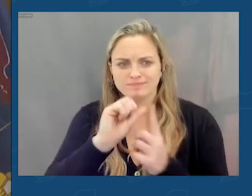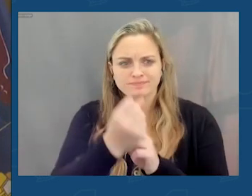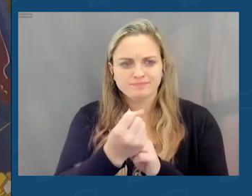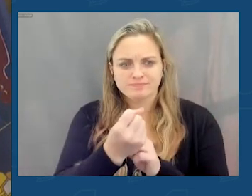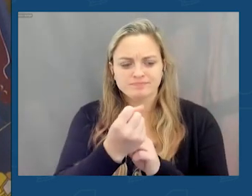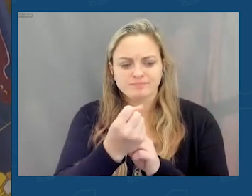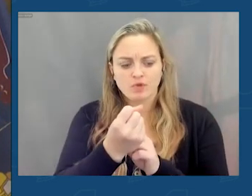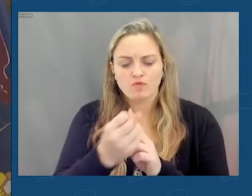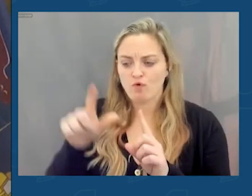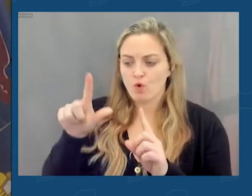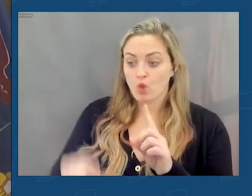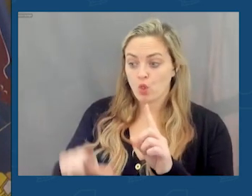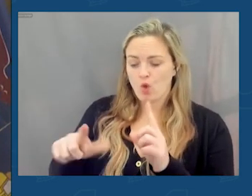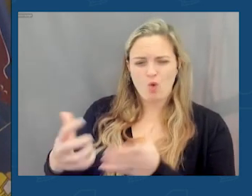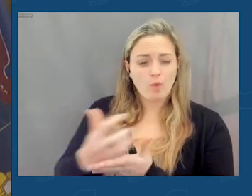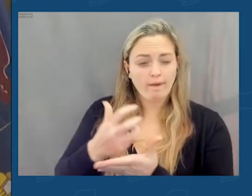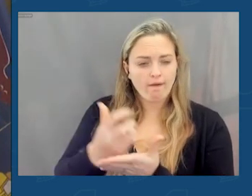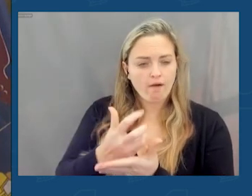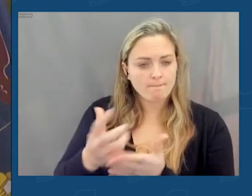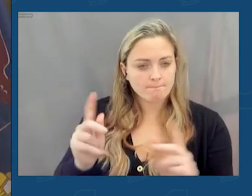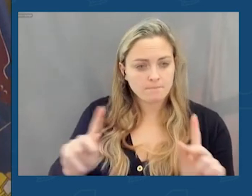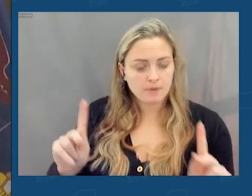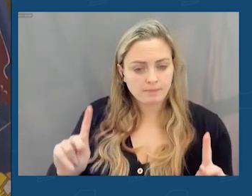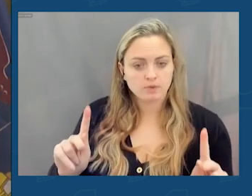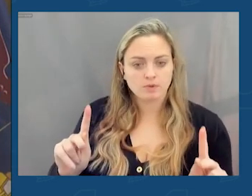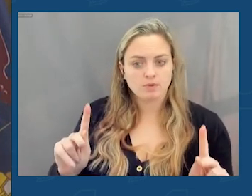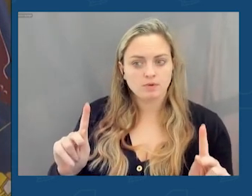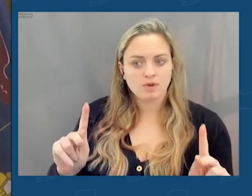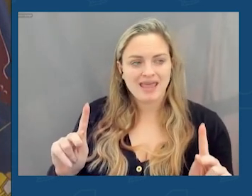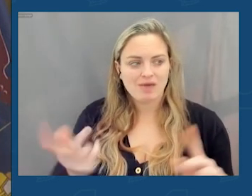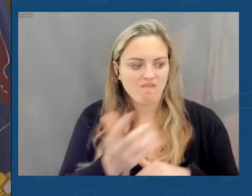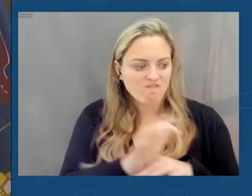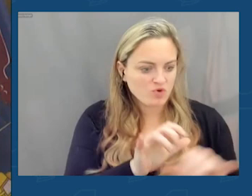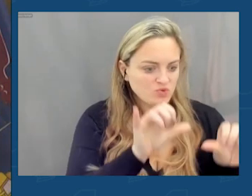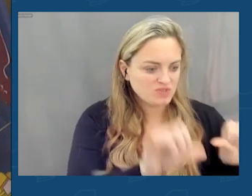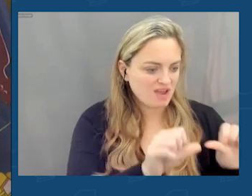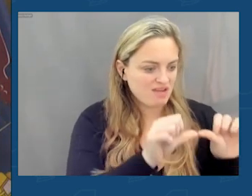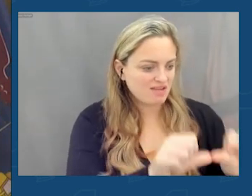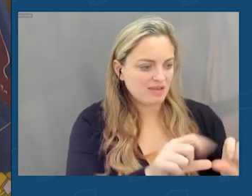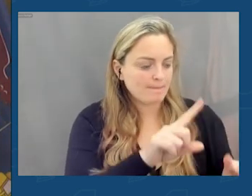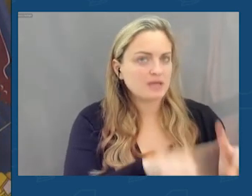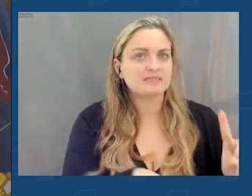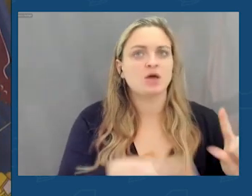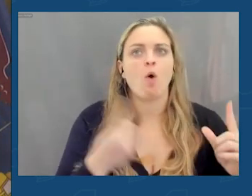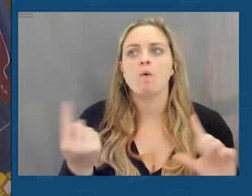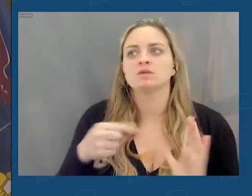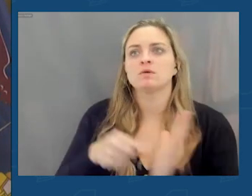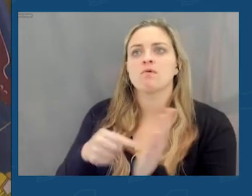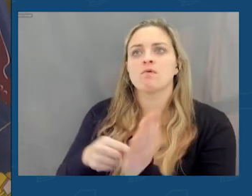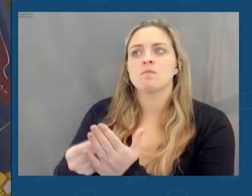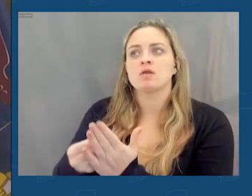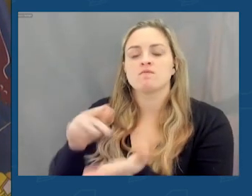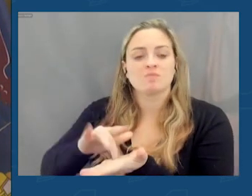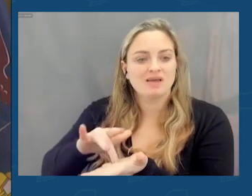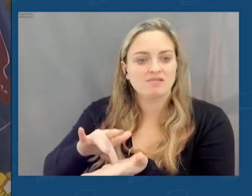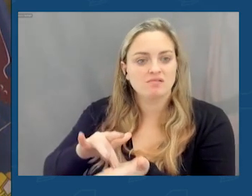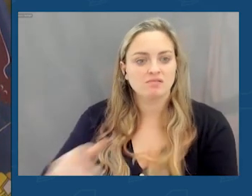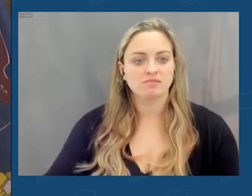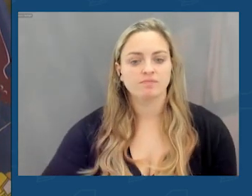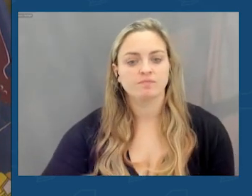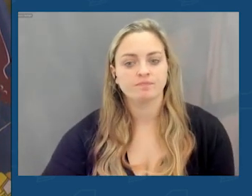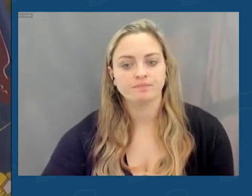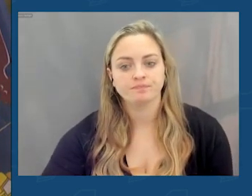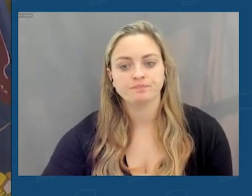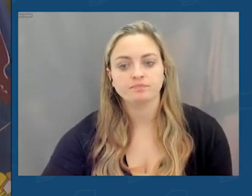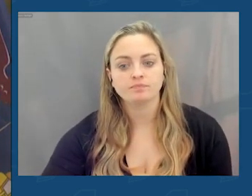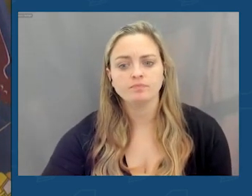but it forces them to stay low-income earners because they can never get out from under it. And that's what we're talking about. And it starts